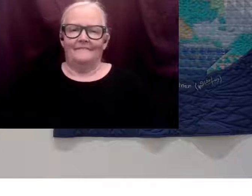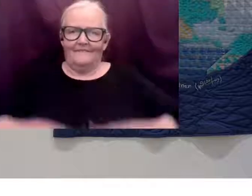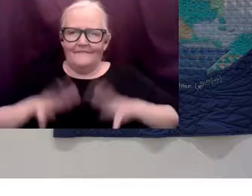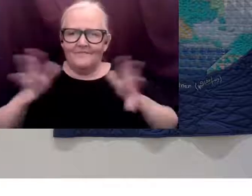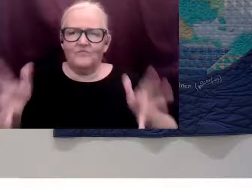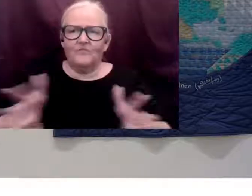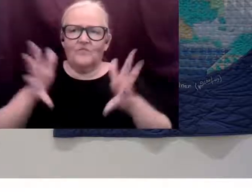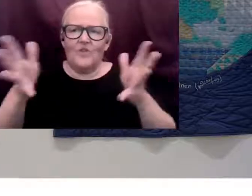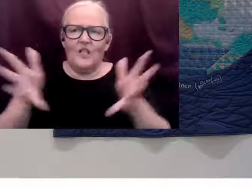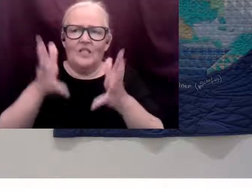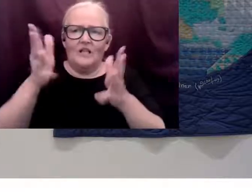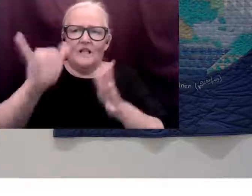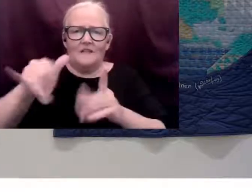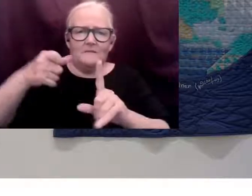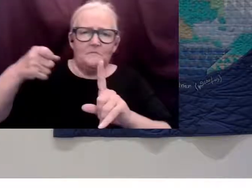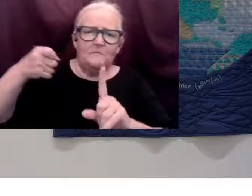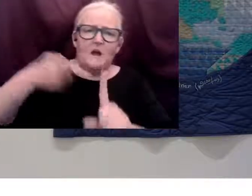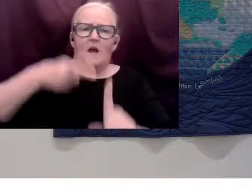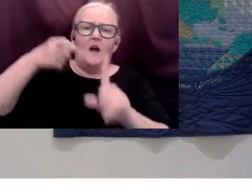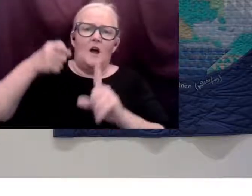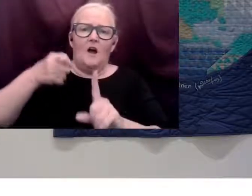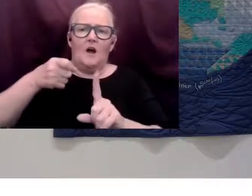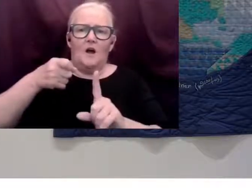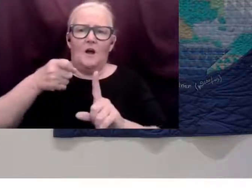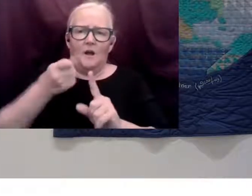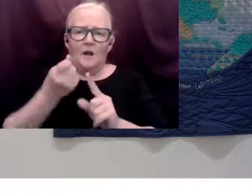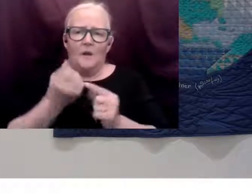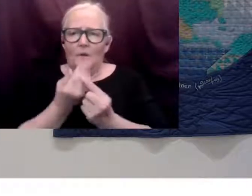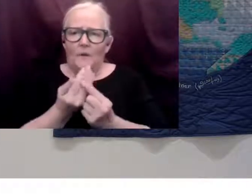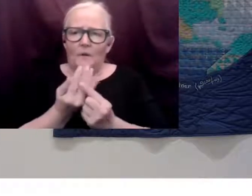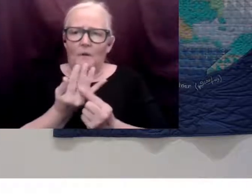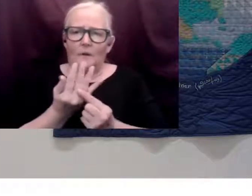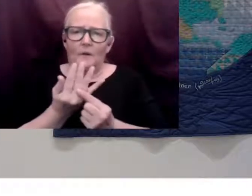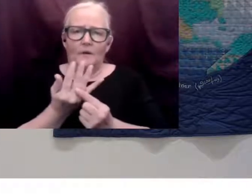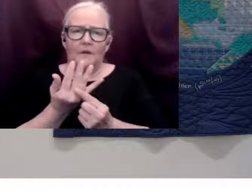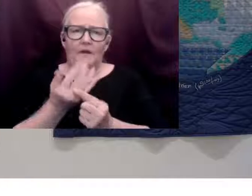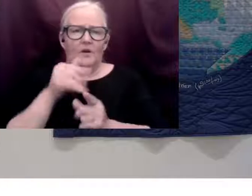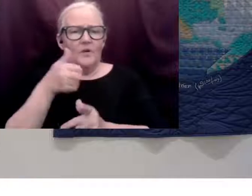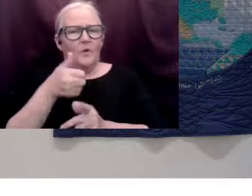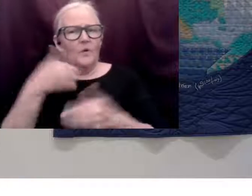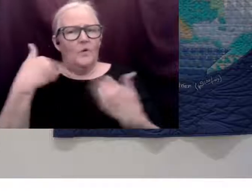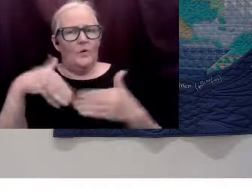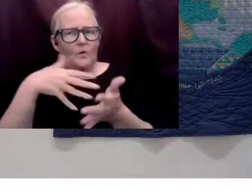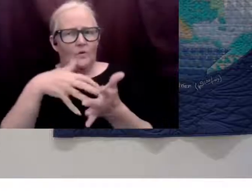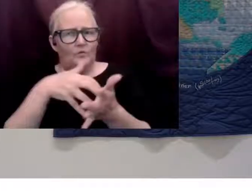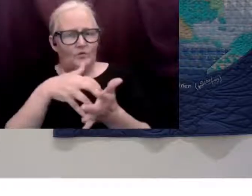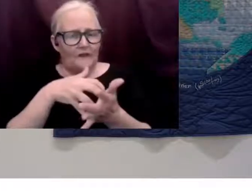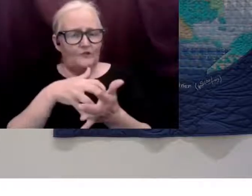Fragile, full of